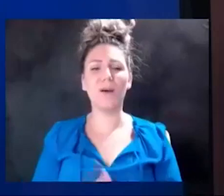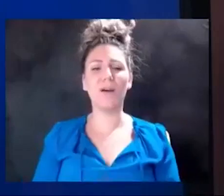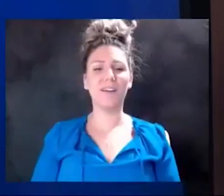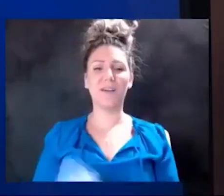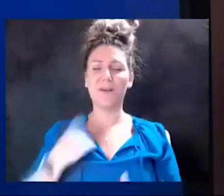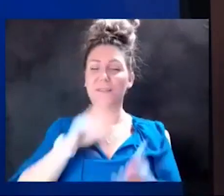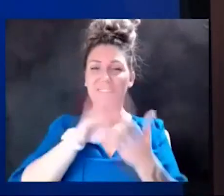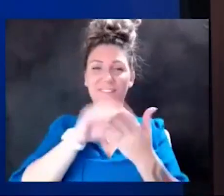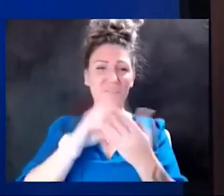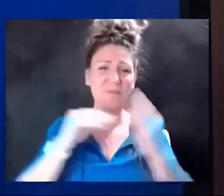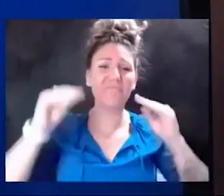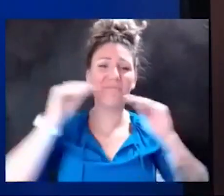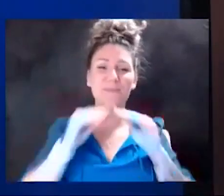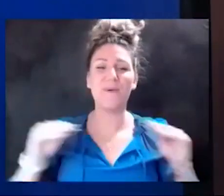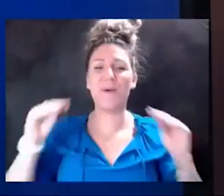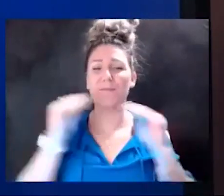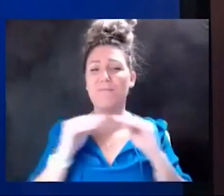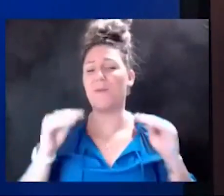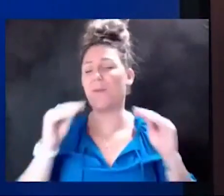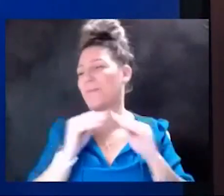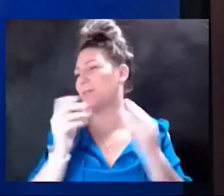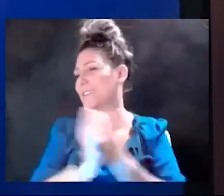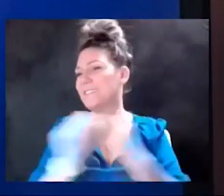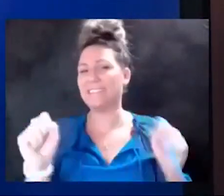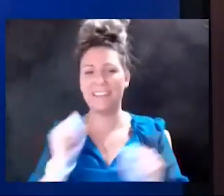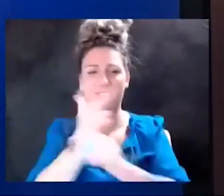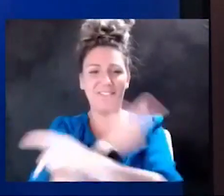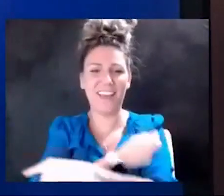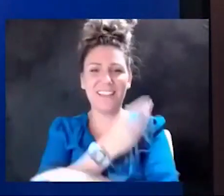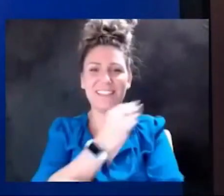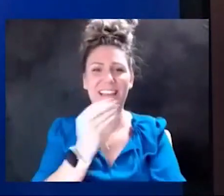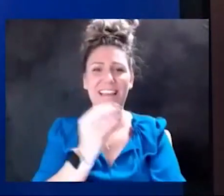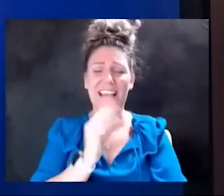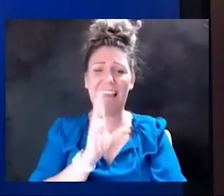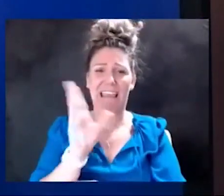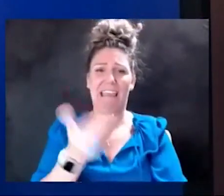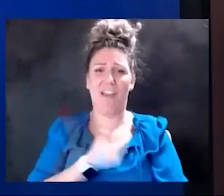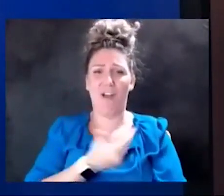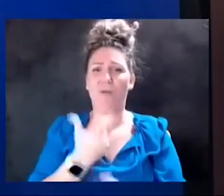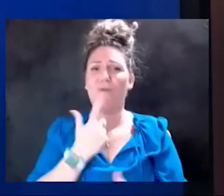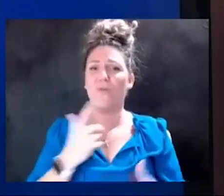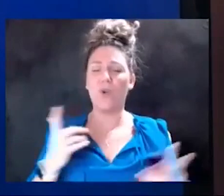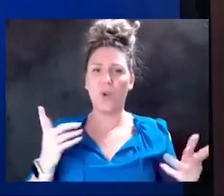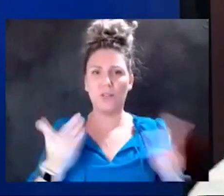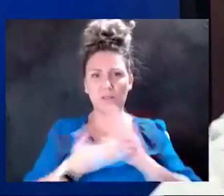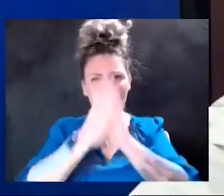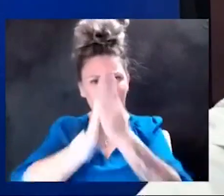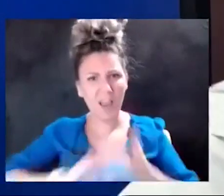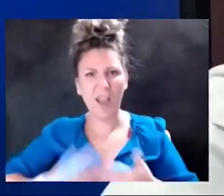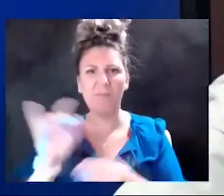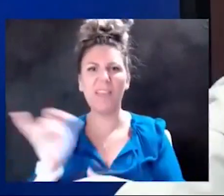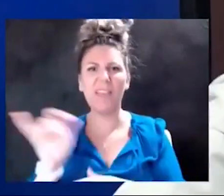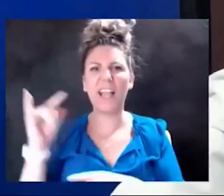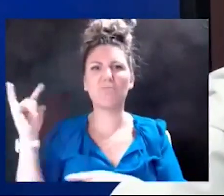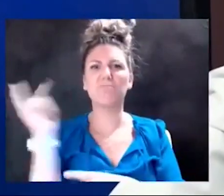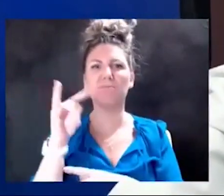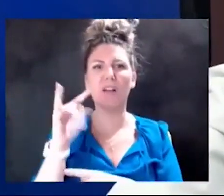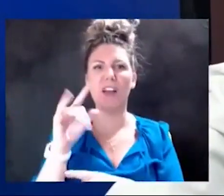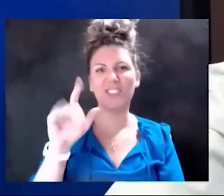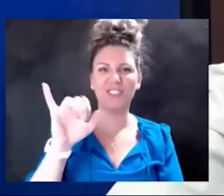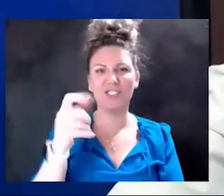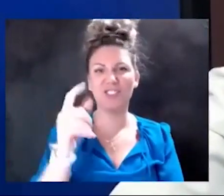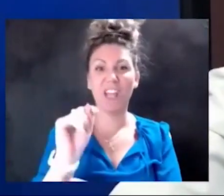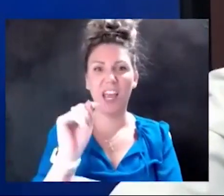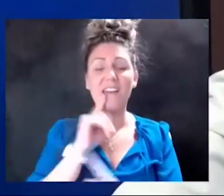more and more. We've learned about the safety of the vaccine. And our plane has gained altitude. It's become a jet. And in fact, it can